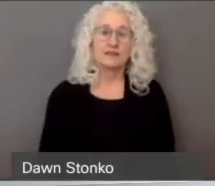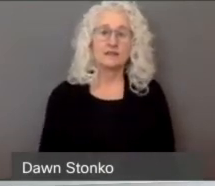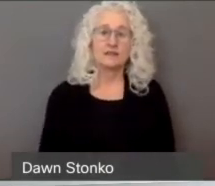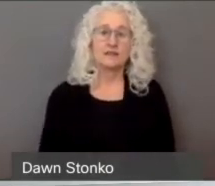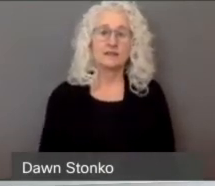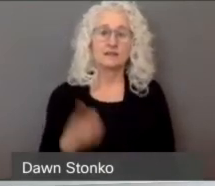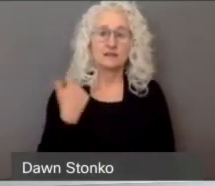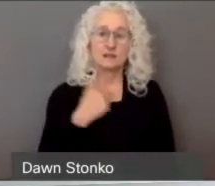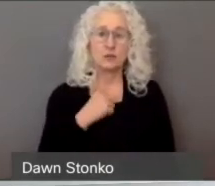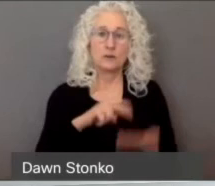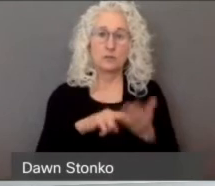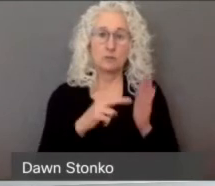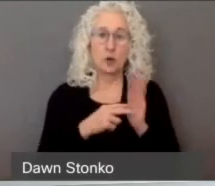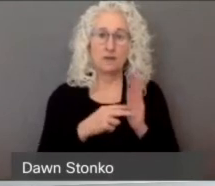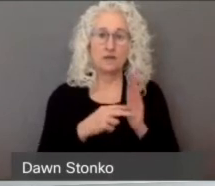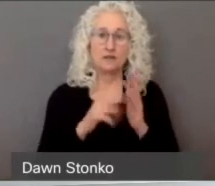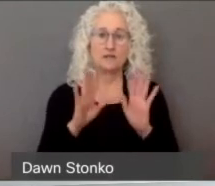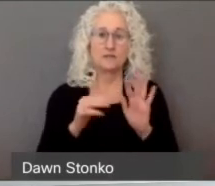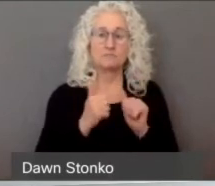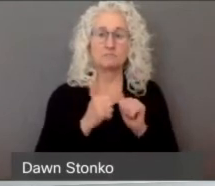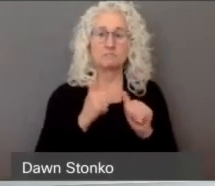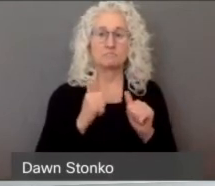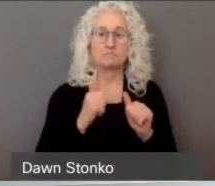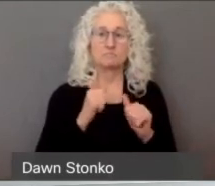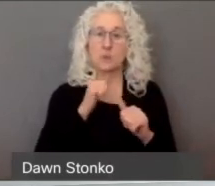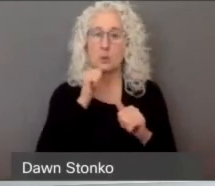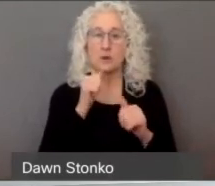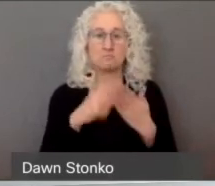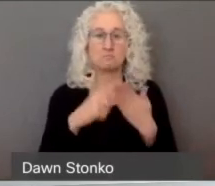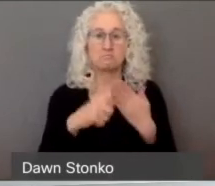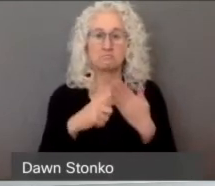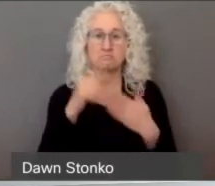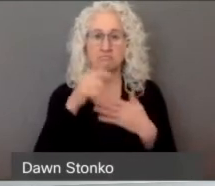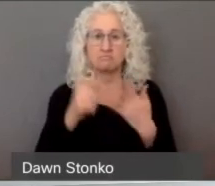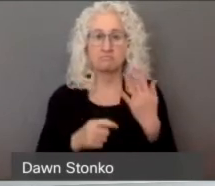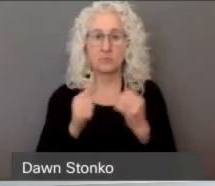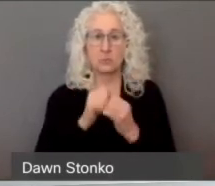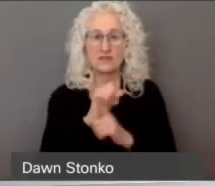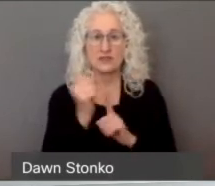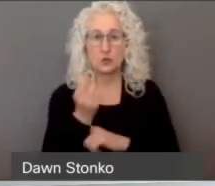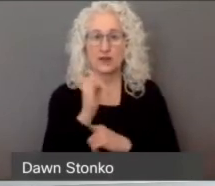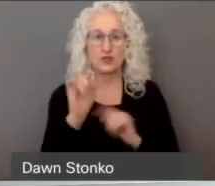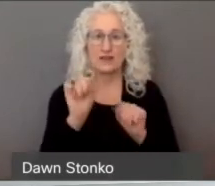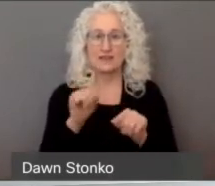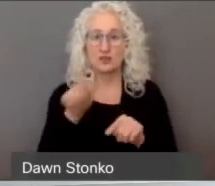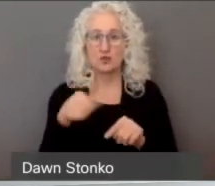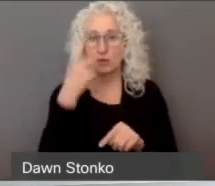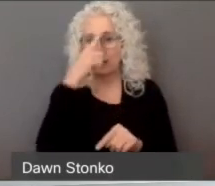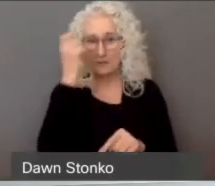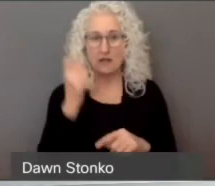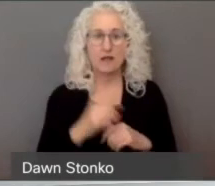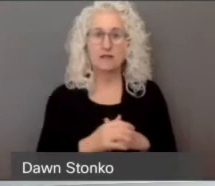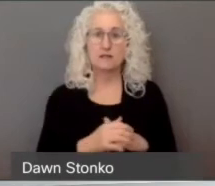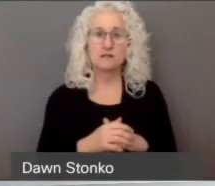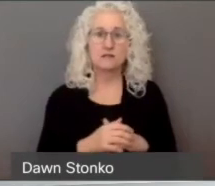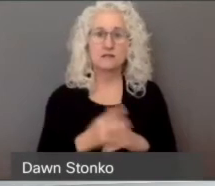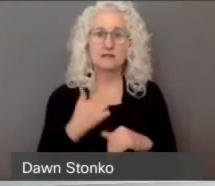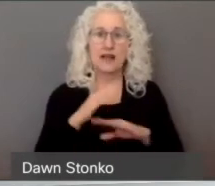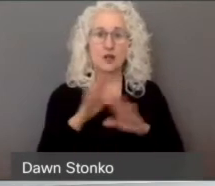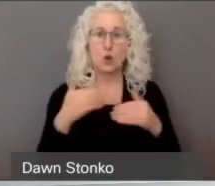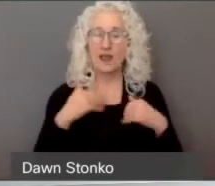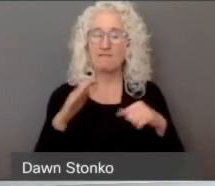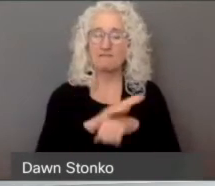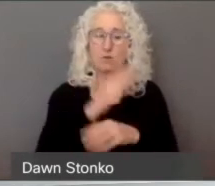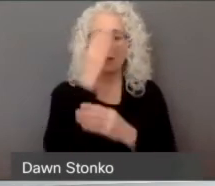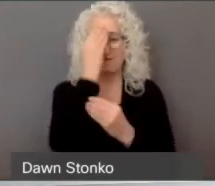We purposely kind of stay out of getting into the weeds with situations like this, only because I don't have full